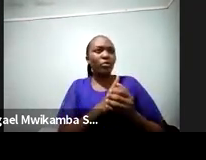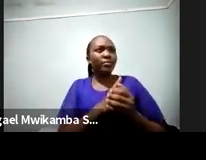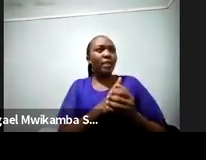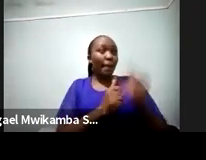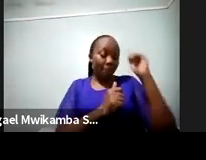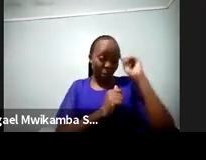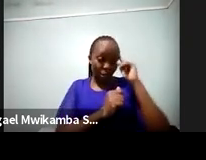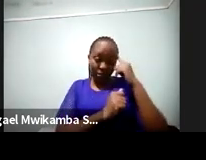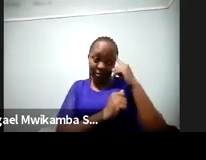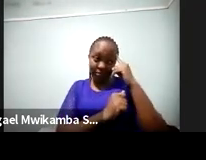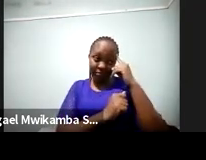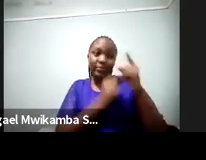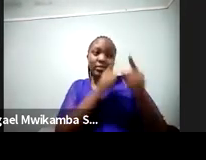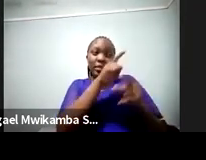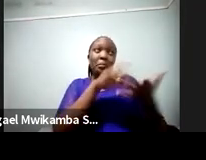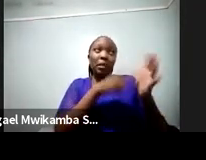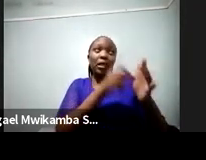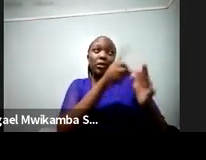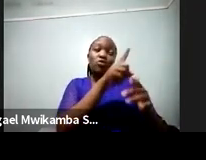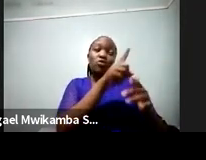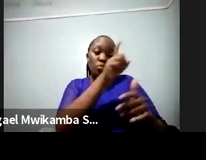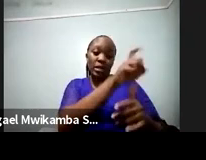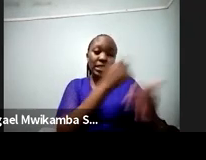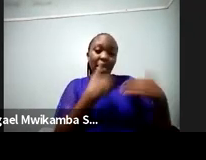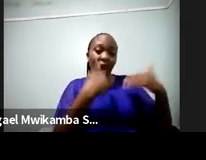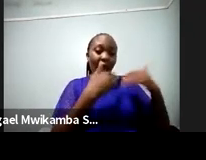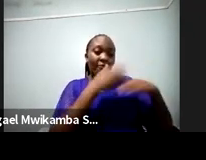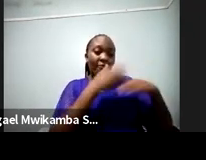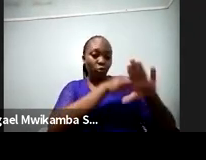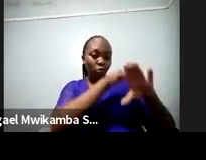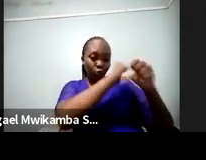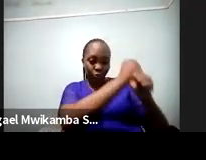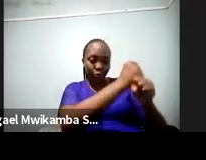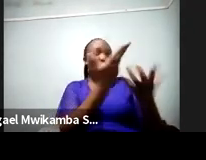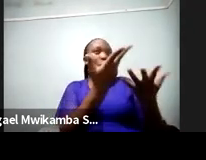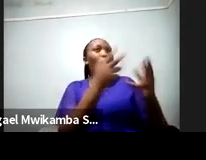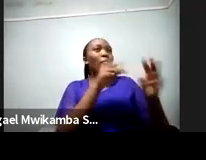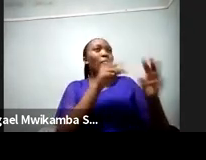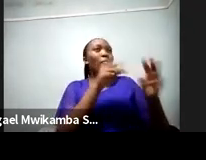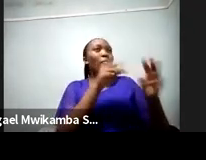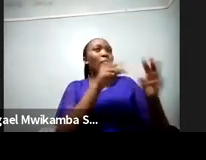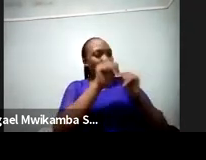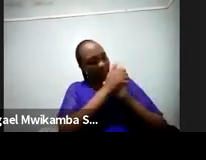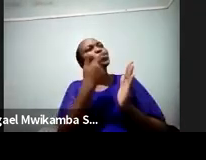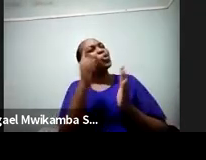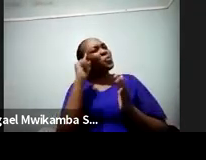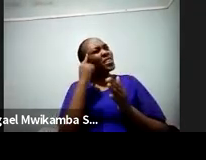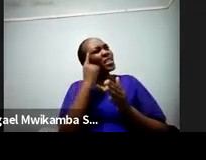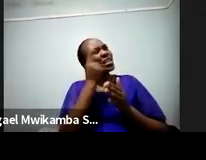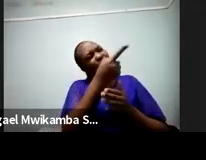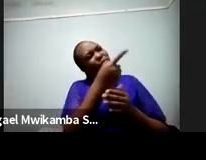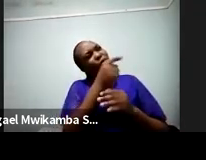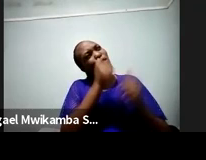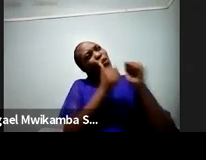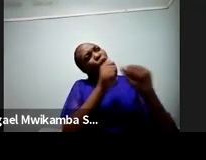to have some financial management skills and all that. So what kind of goals do you think will lead you to financial freedom?